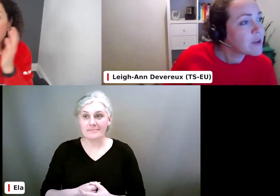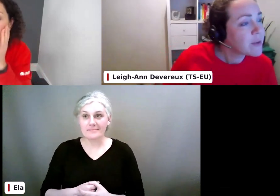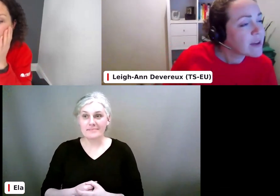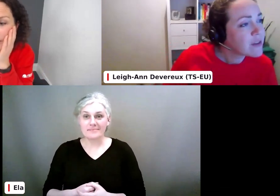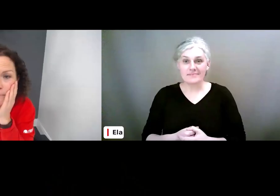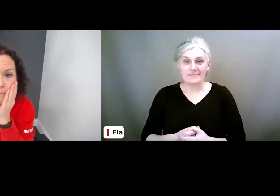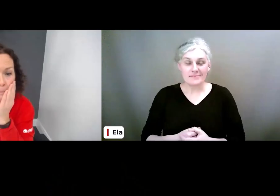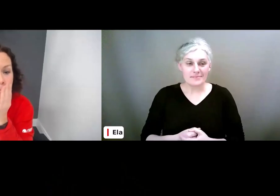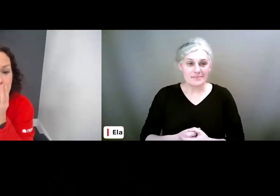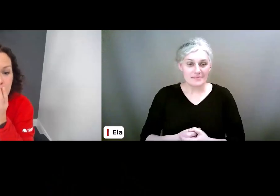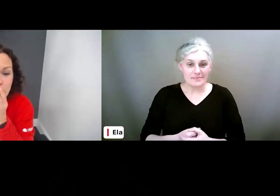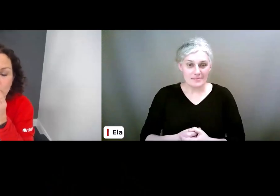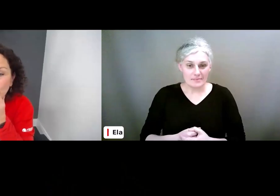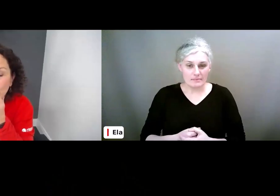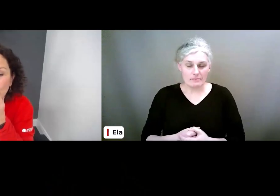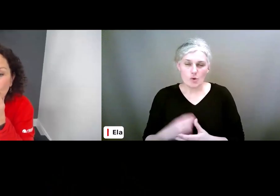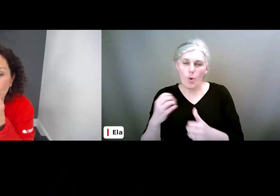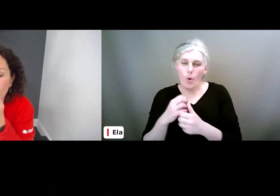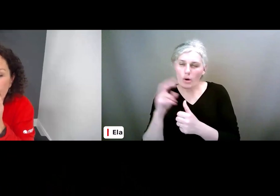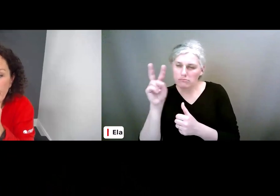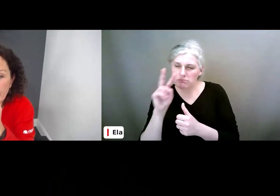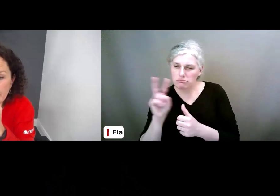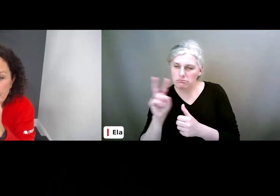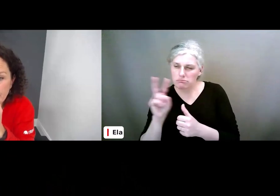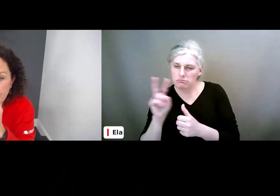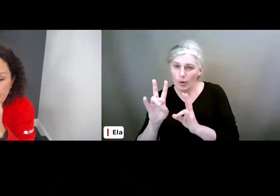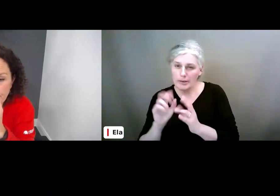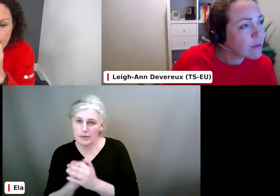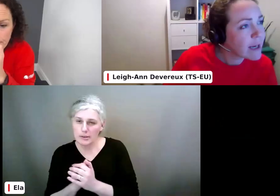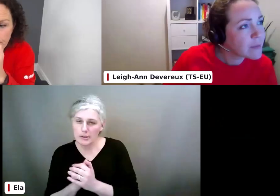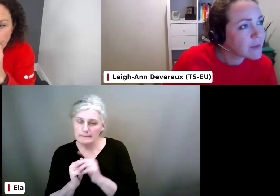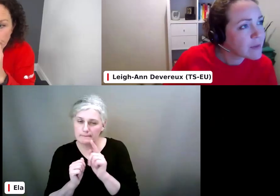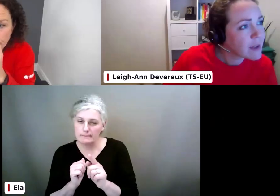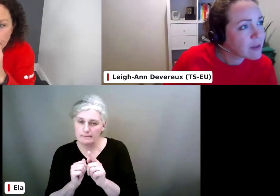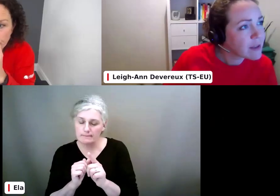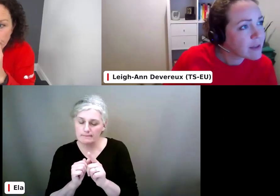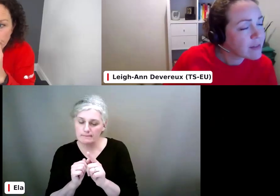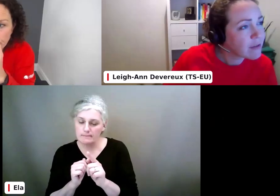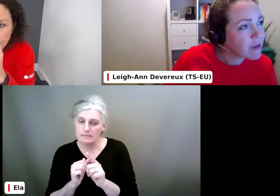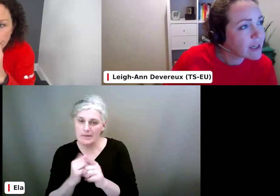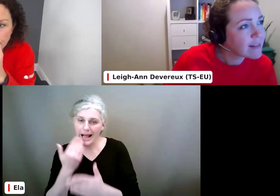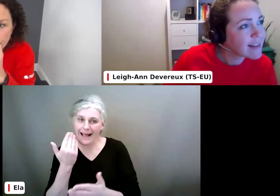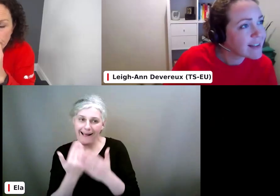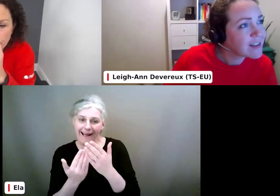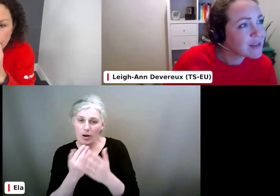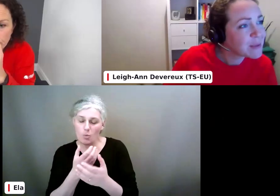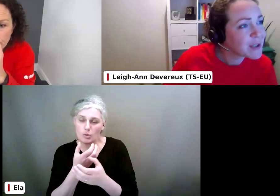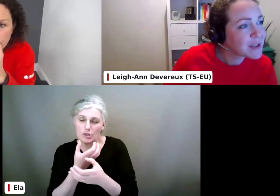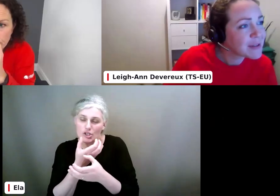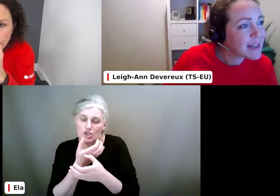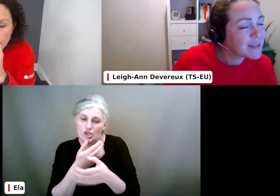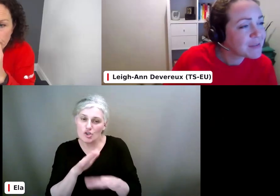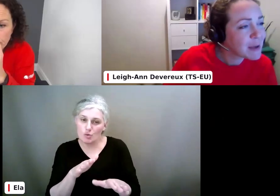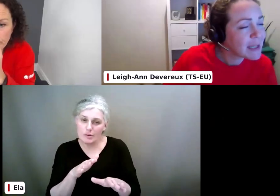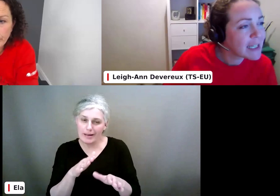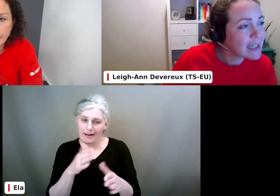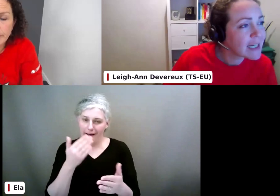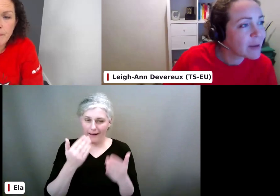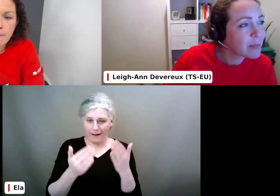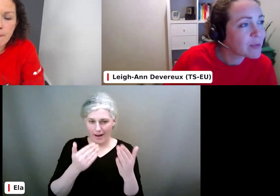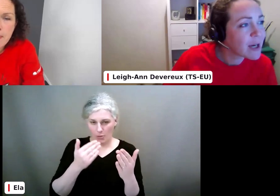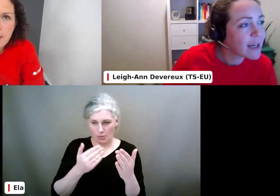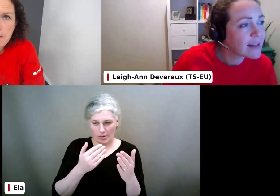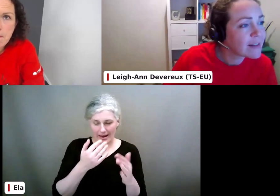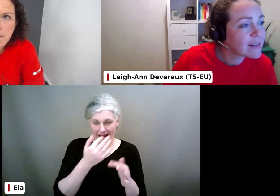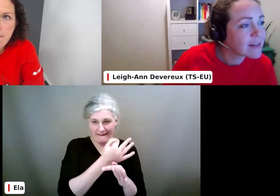A couple of other questions here, Avril, about. The workaround that kids are finding to work around the Family